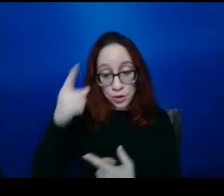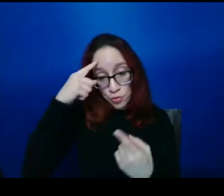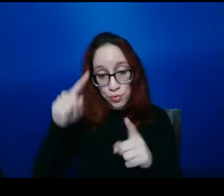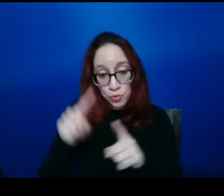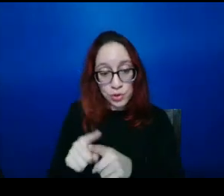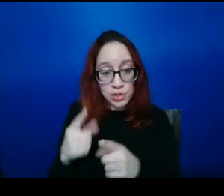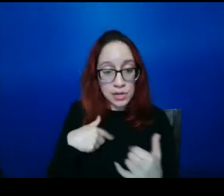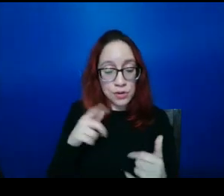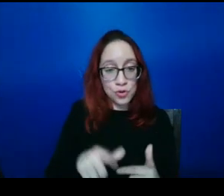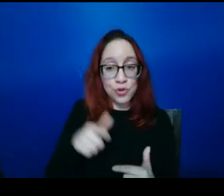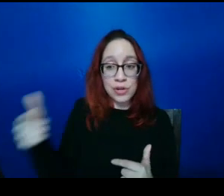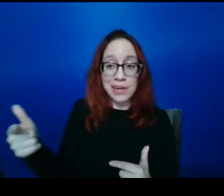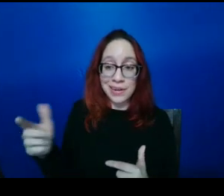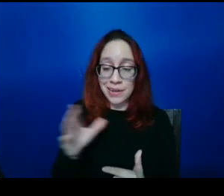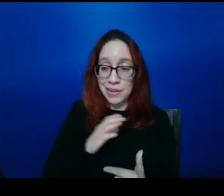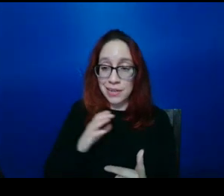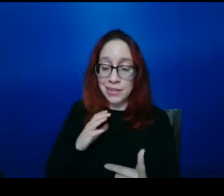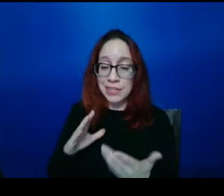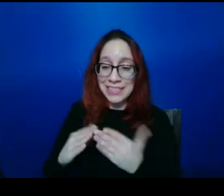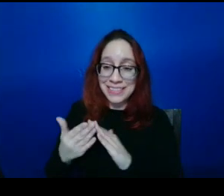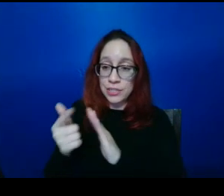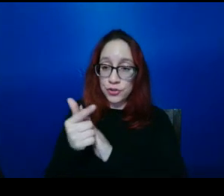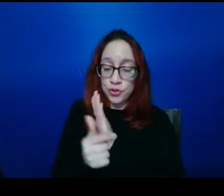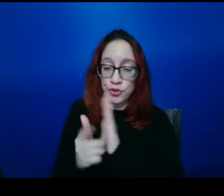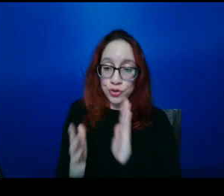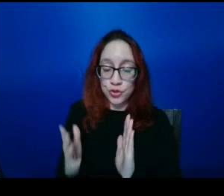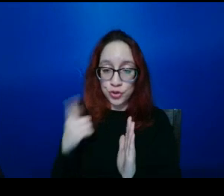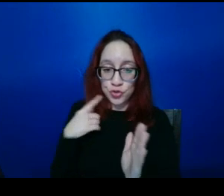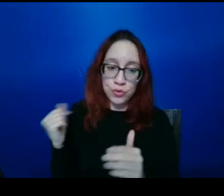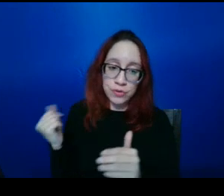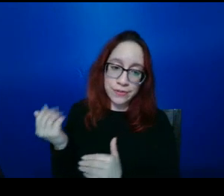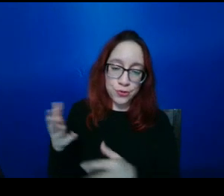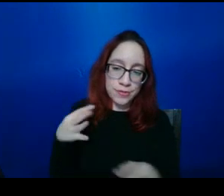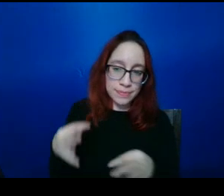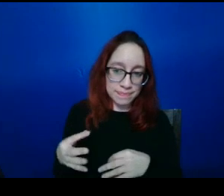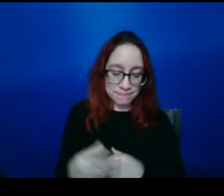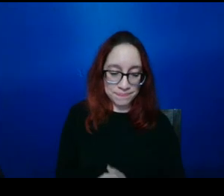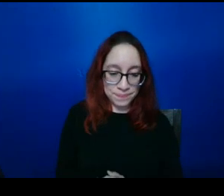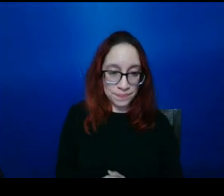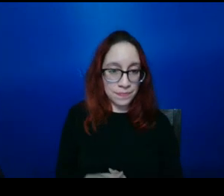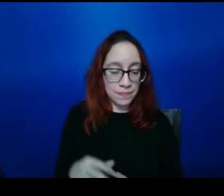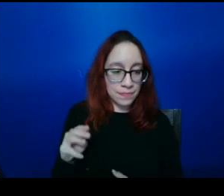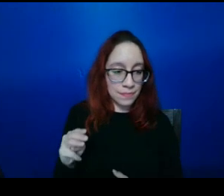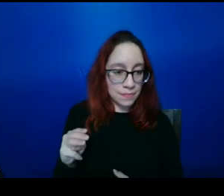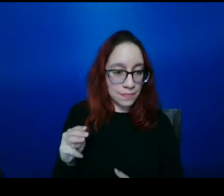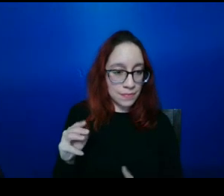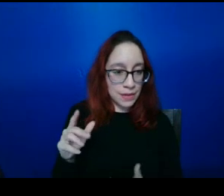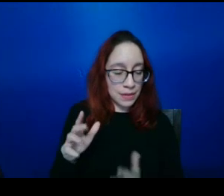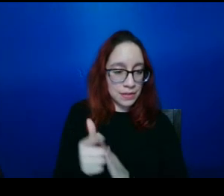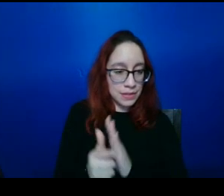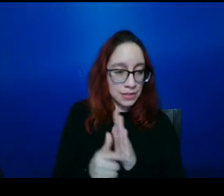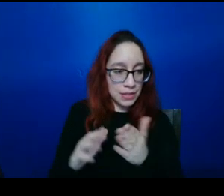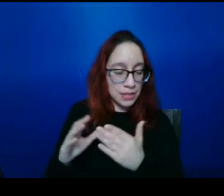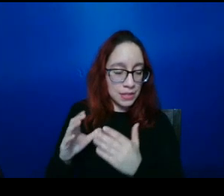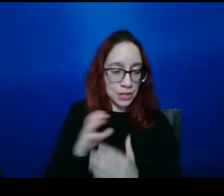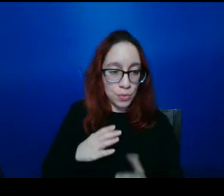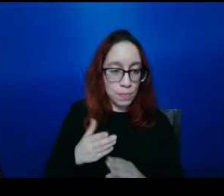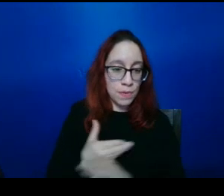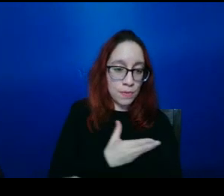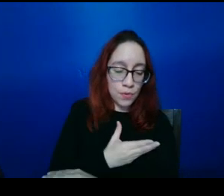turn now to counsel, our city attorney, to introduce this item. Mr. Mayor, members of the City Commission, this is before